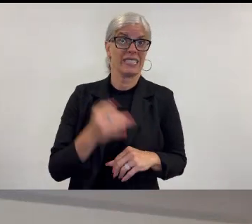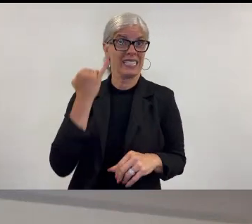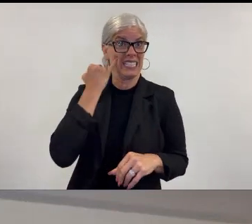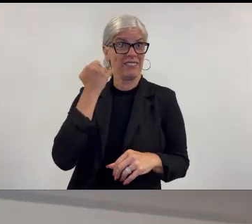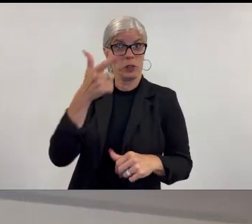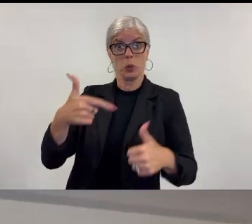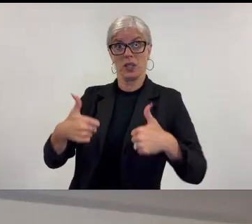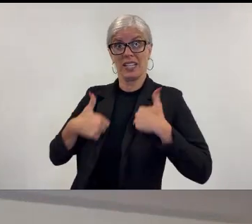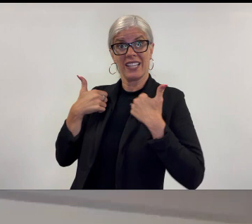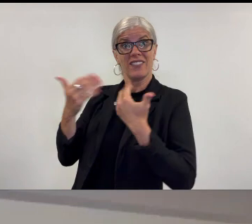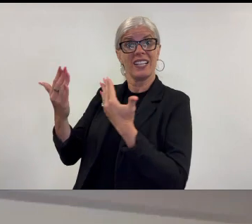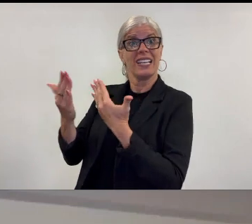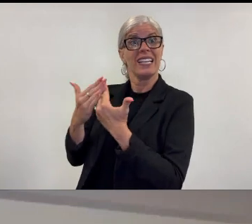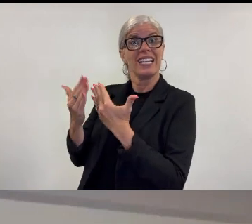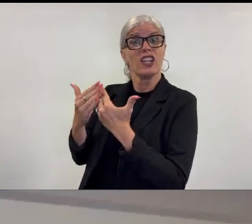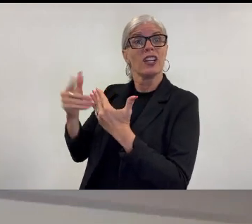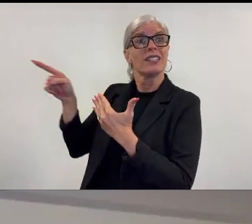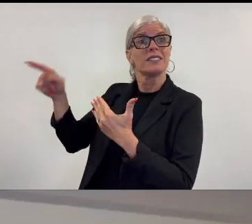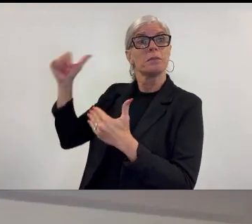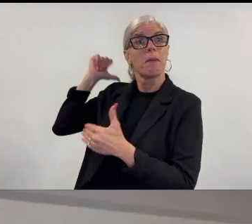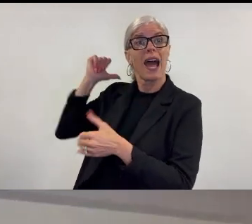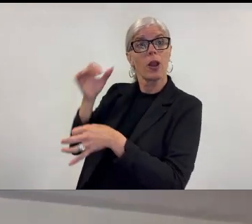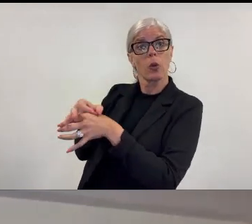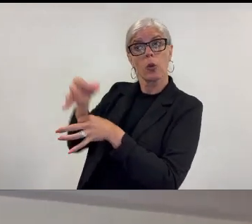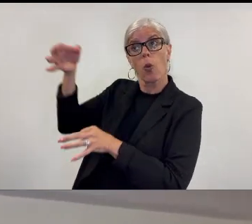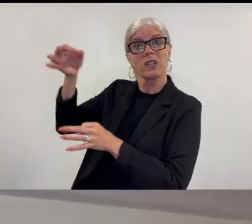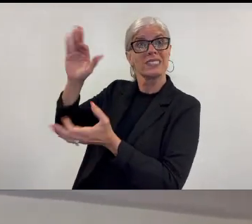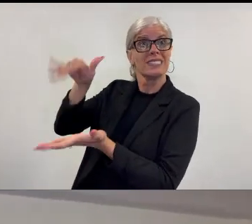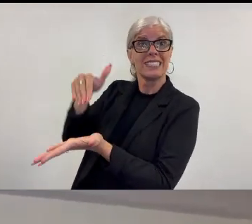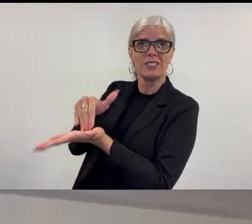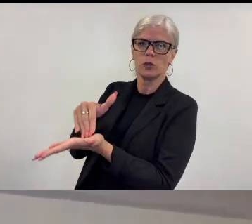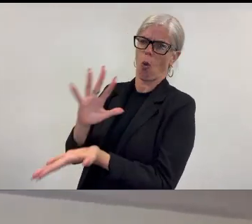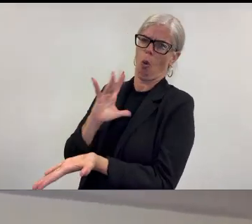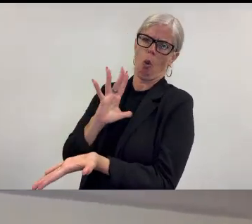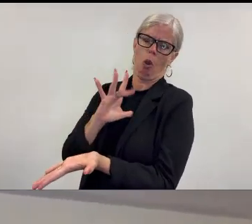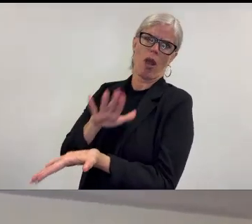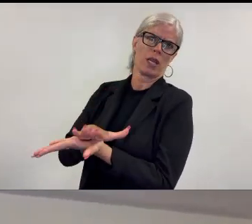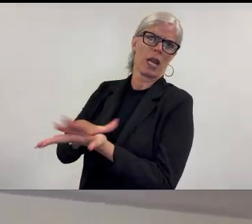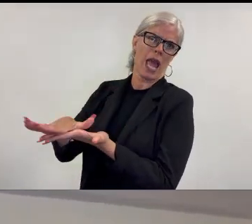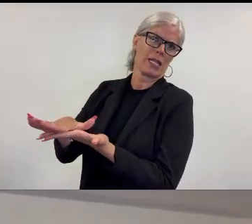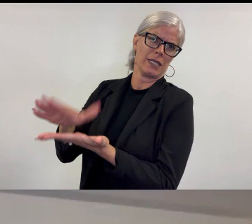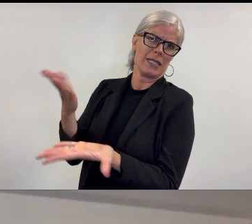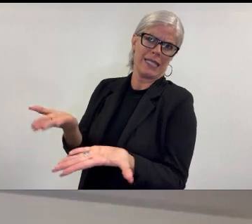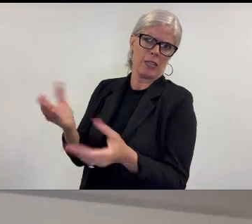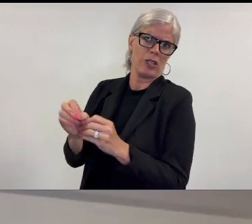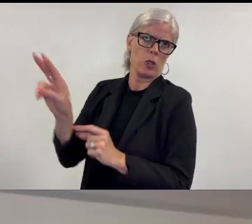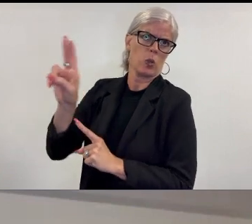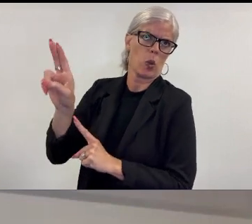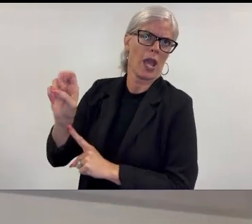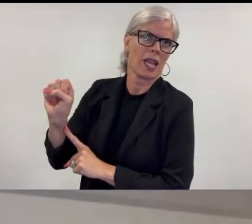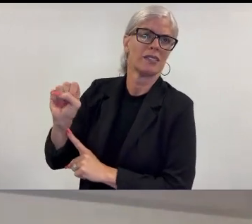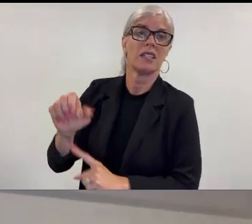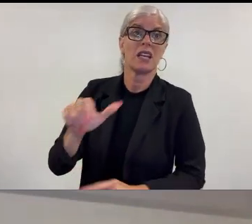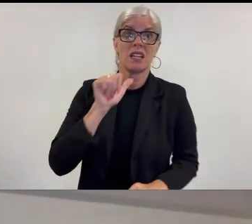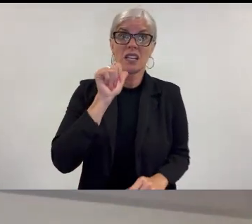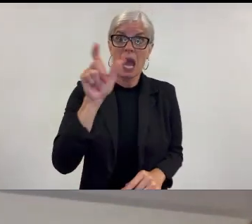cord injury center in the United States, if there, and it doesn't